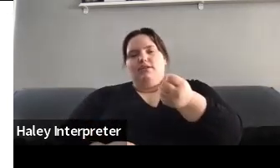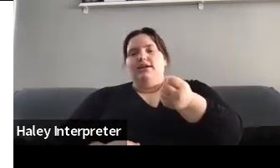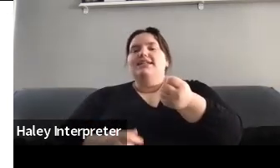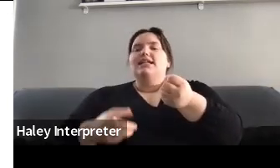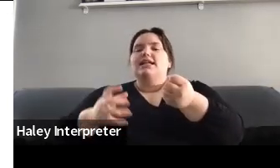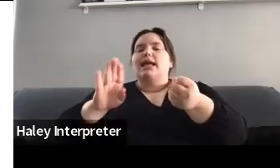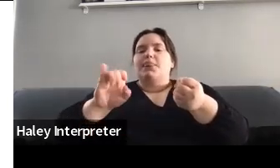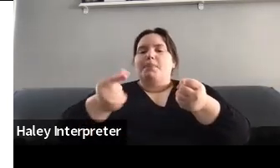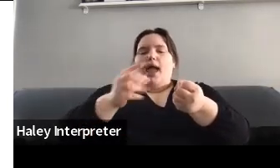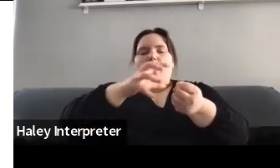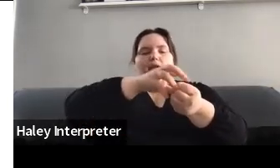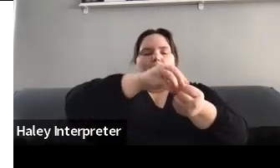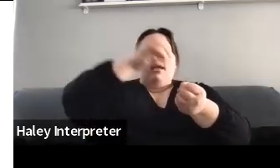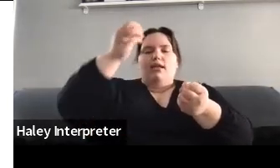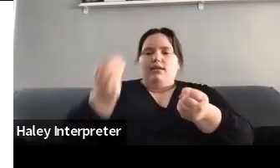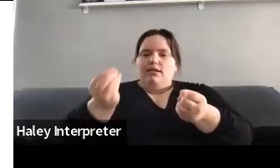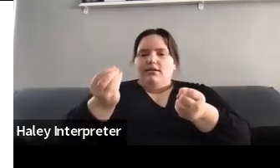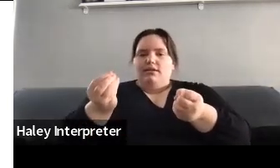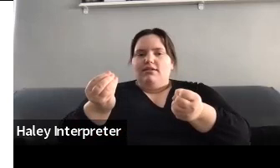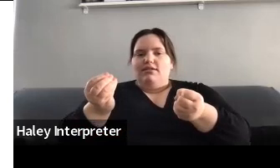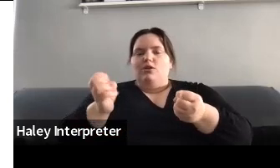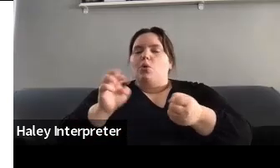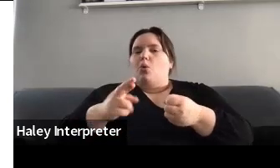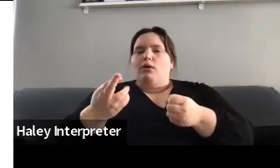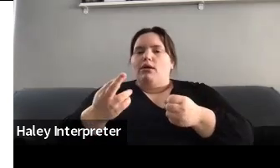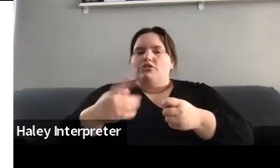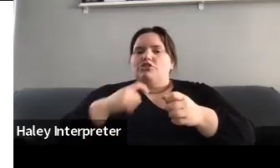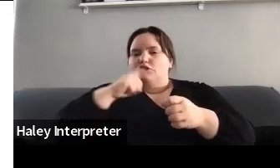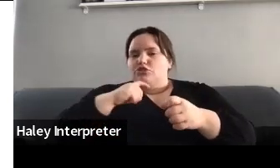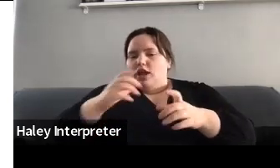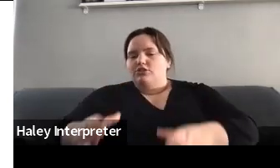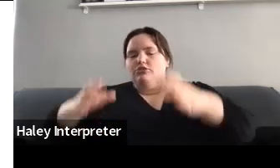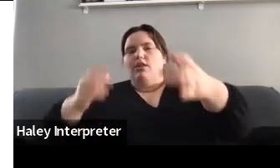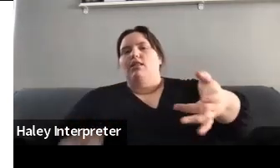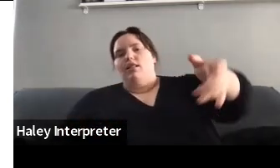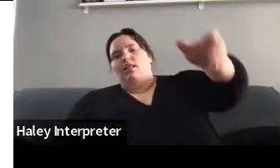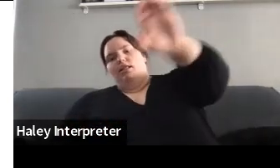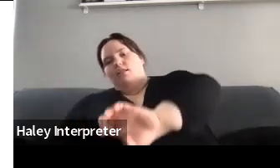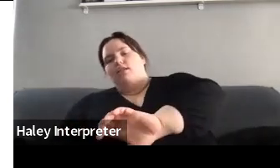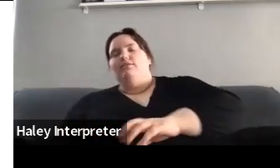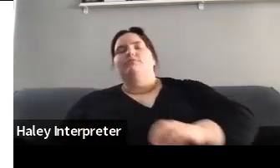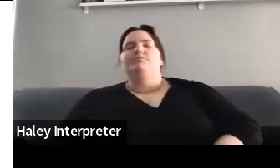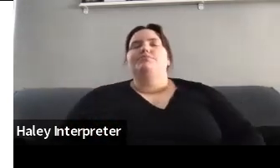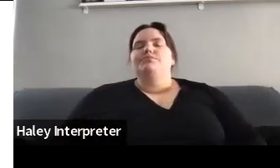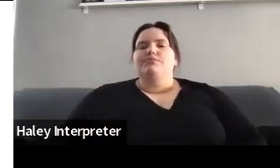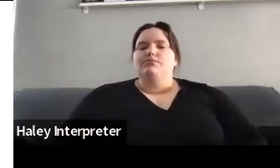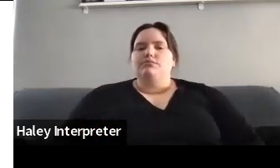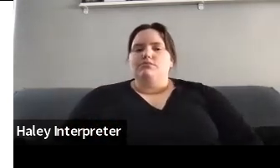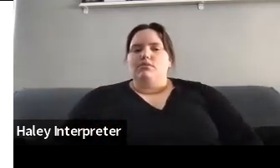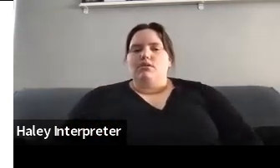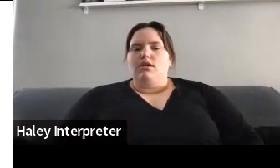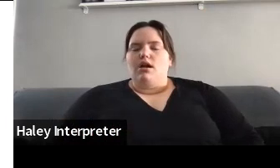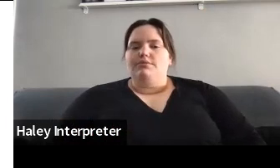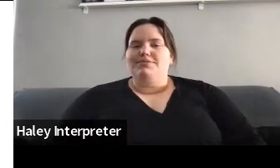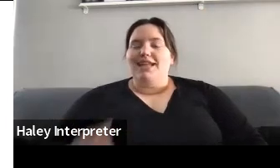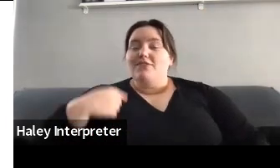bag out, or just kind of dump it in the trash without even having to take the bag out. I have noticed